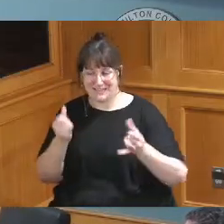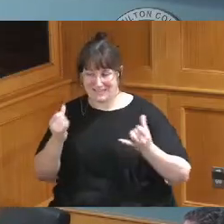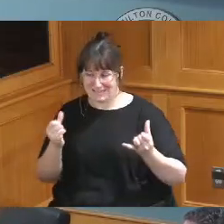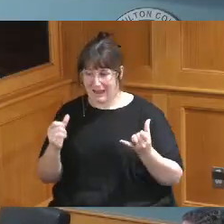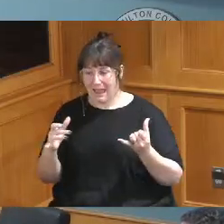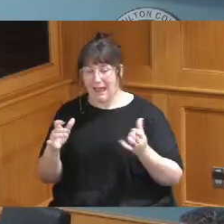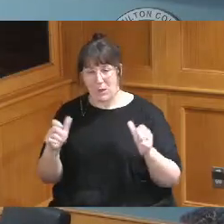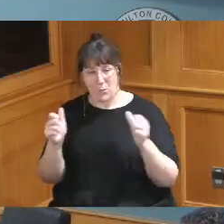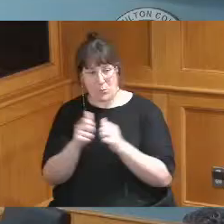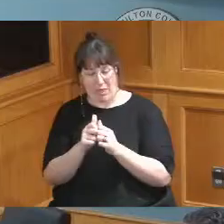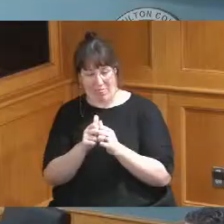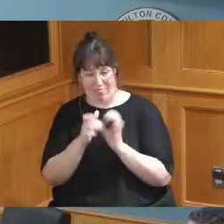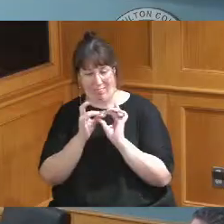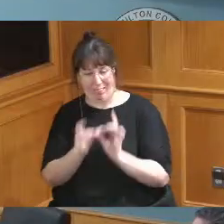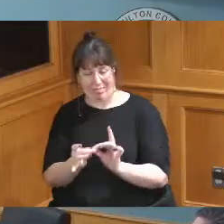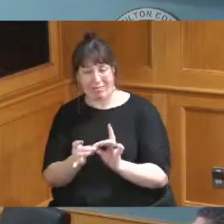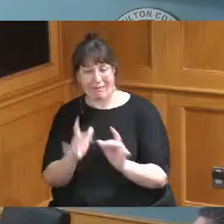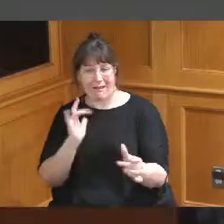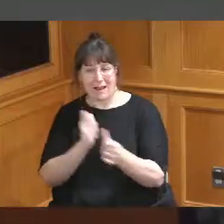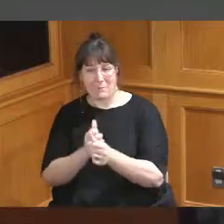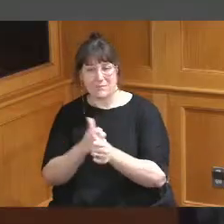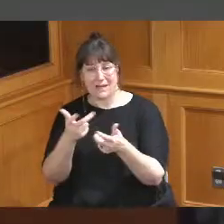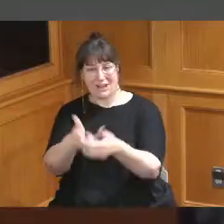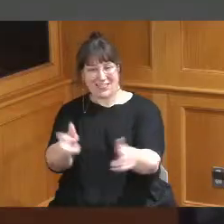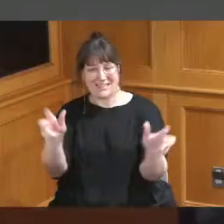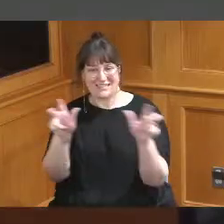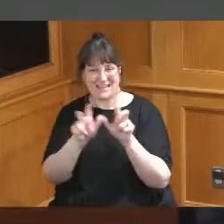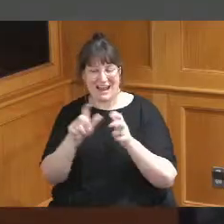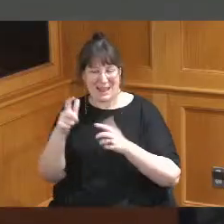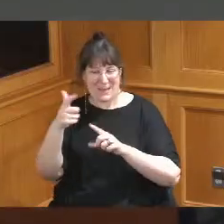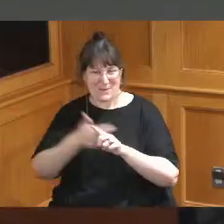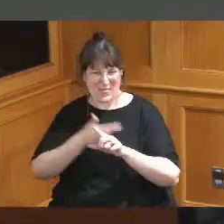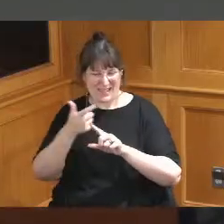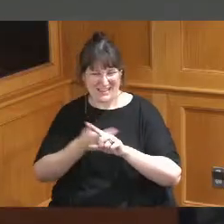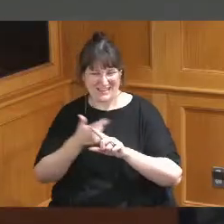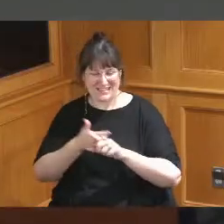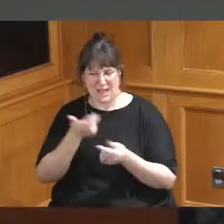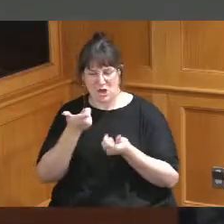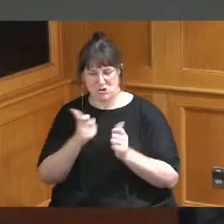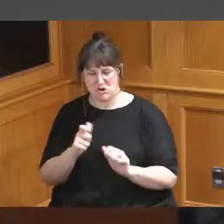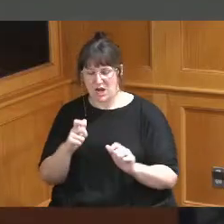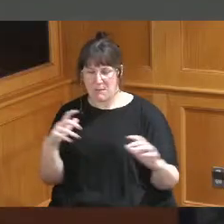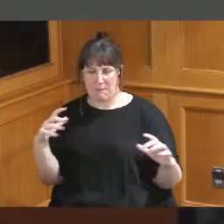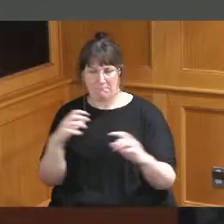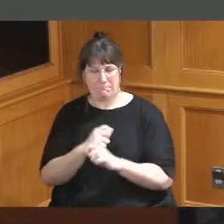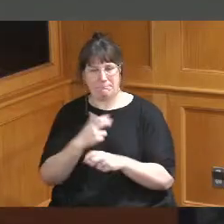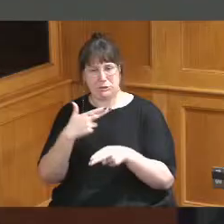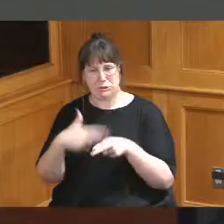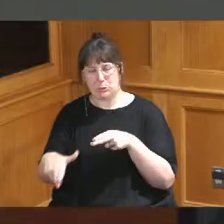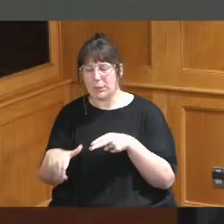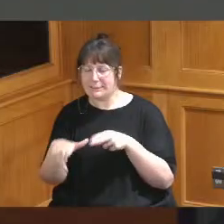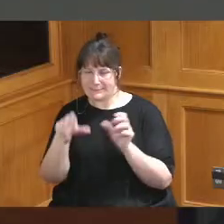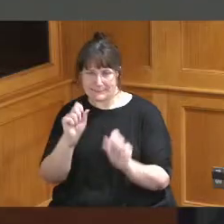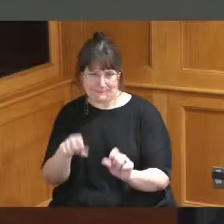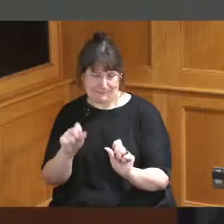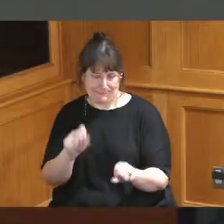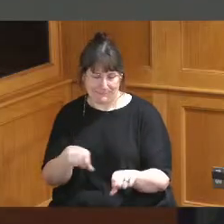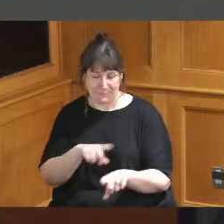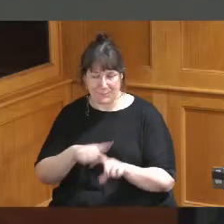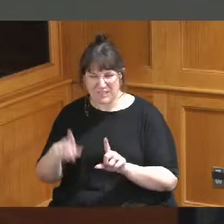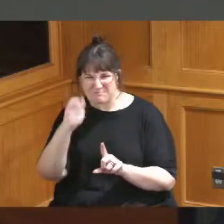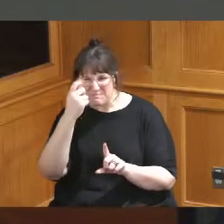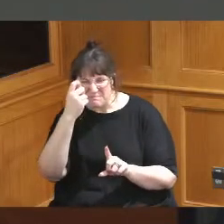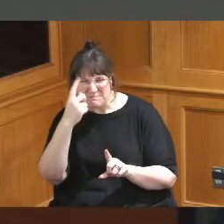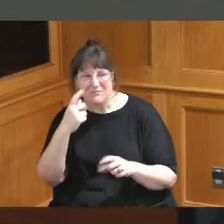the an update on the Paycor Stadium lease. I'll try to keep this as brief as possible, but